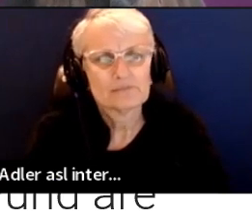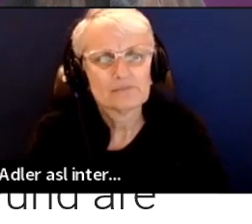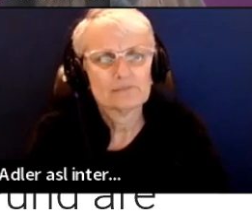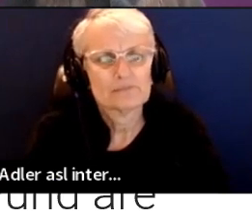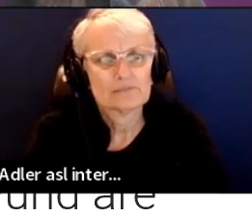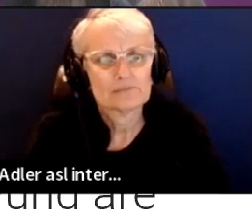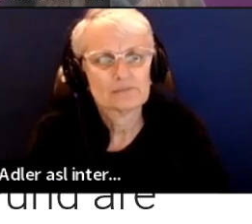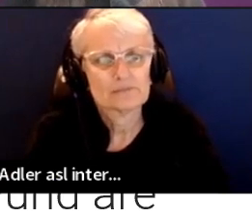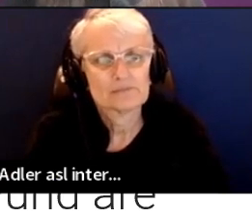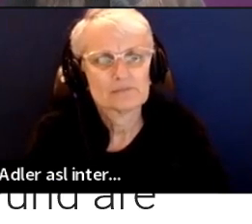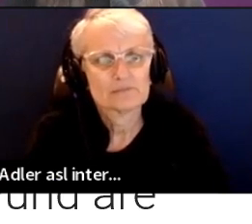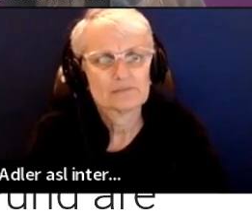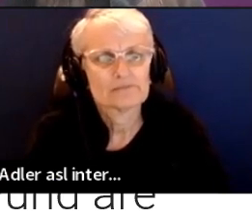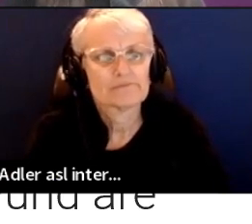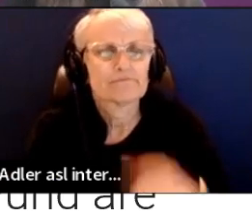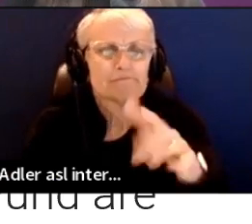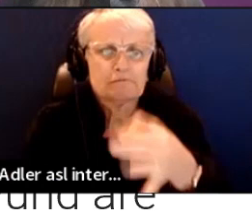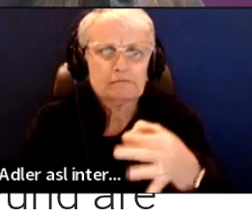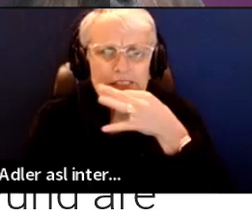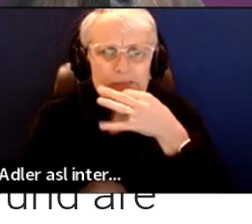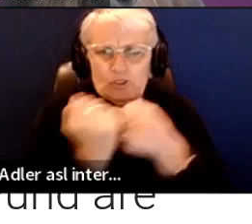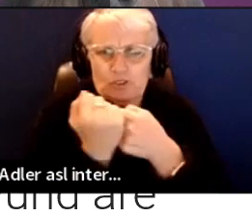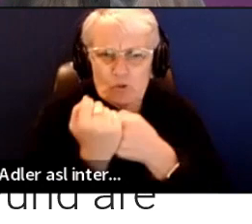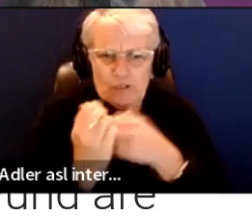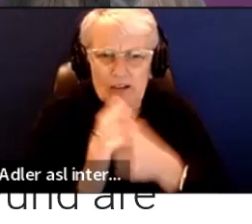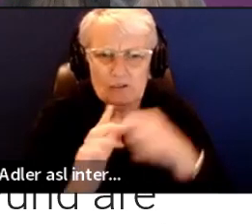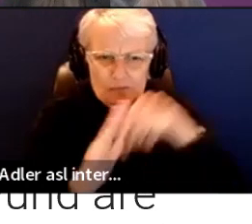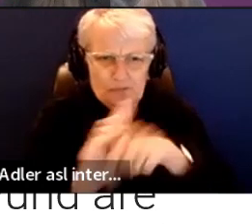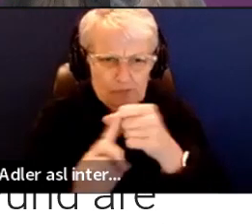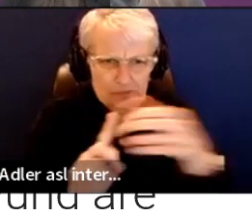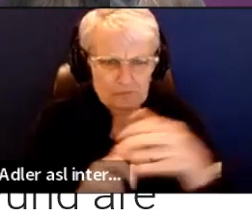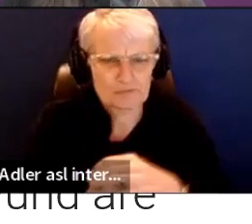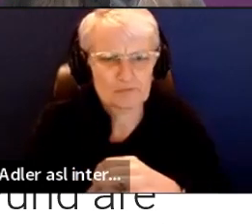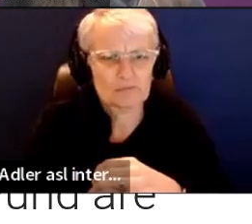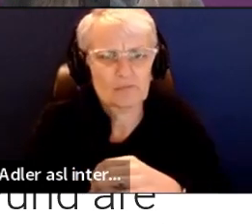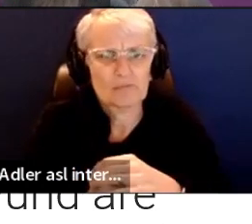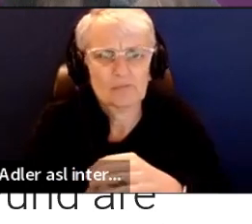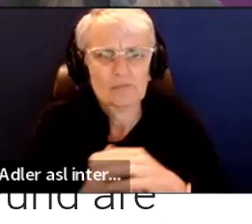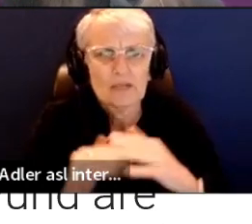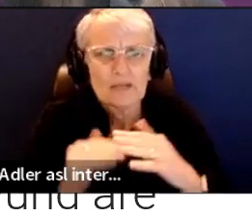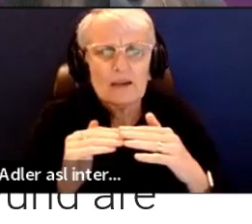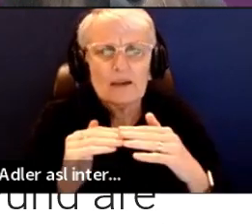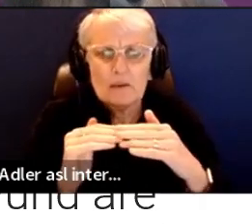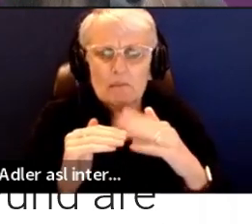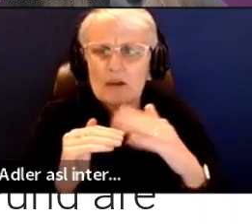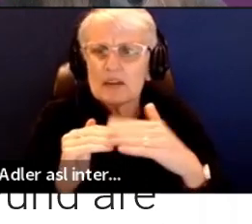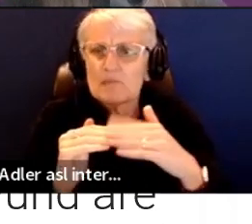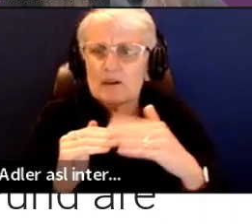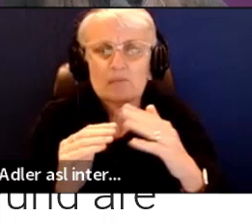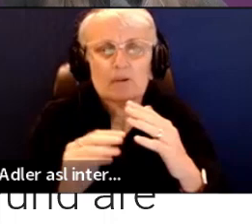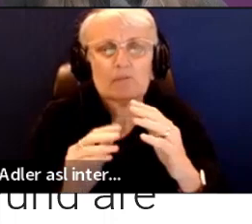So we'll talk a little bit about the expert support in more detail. So the minimum amount of mentorship